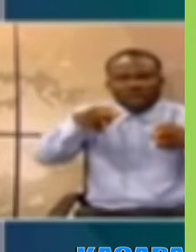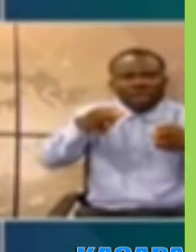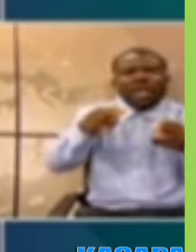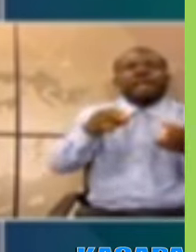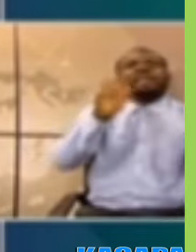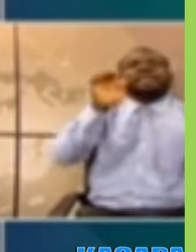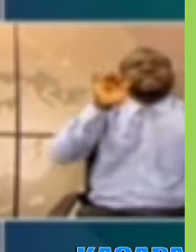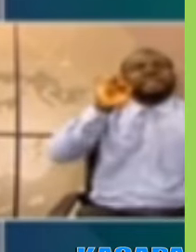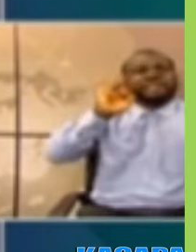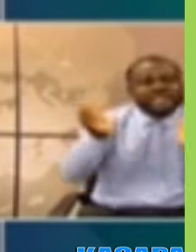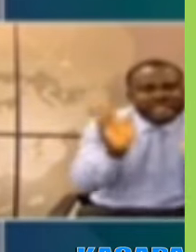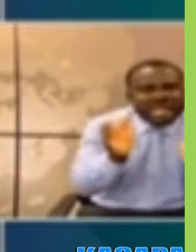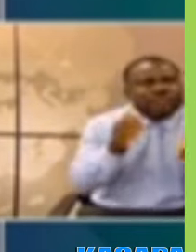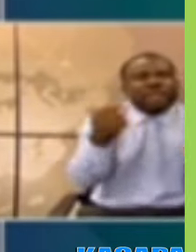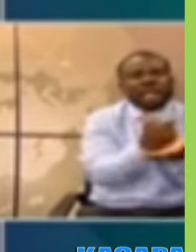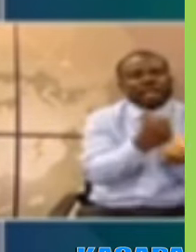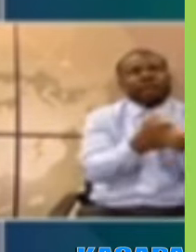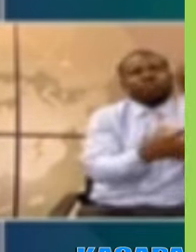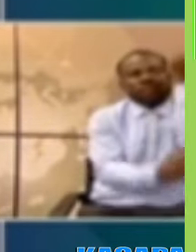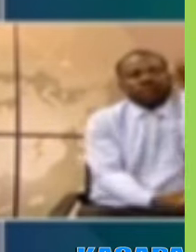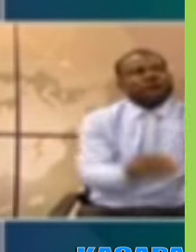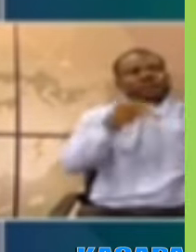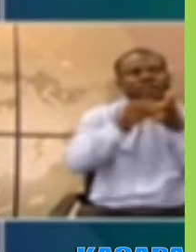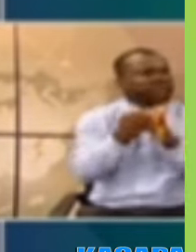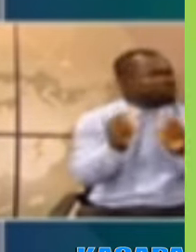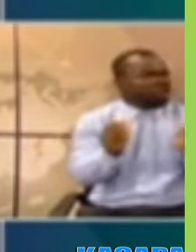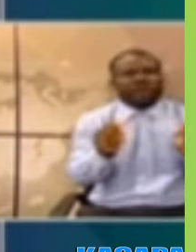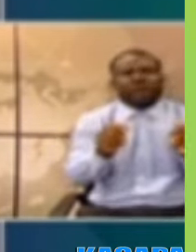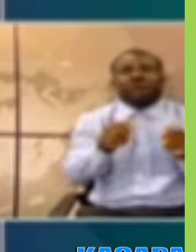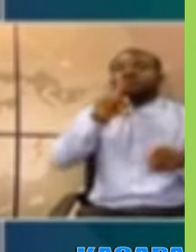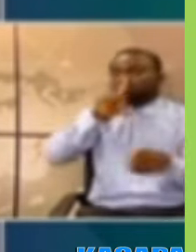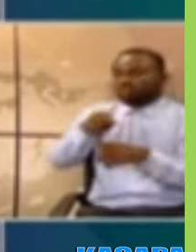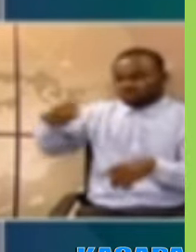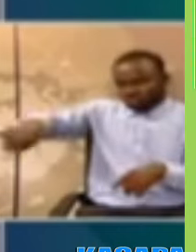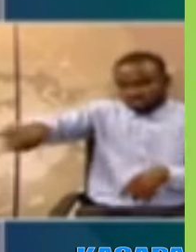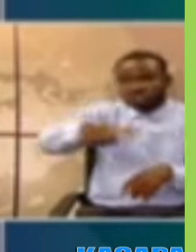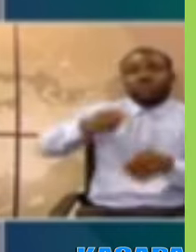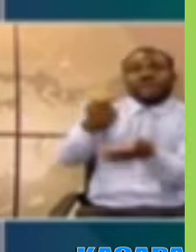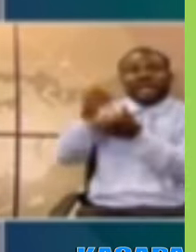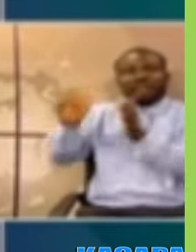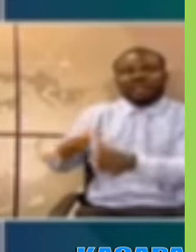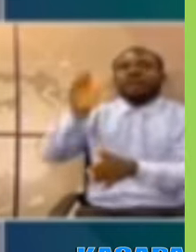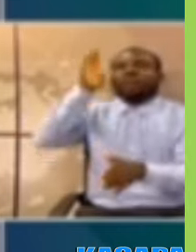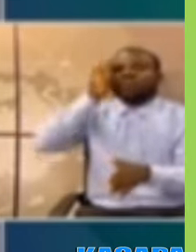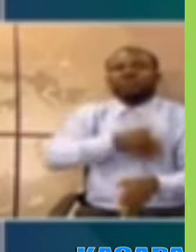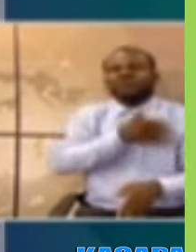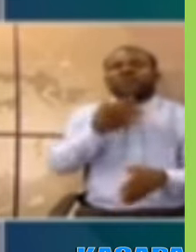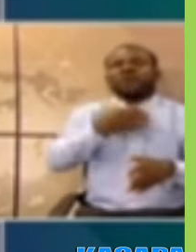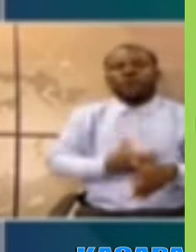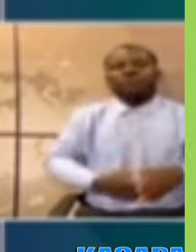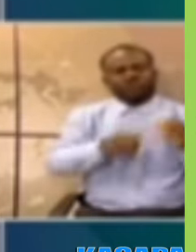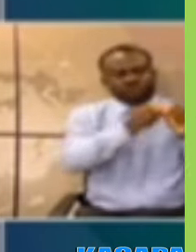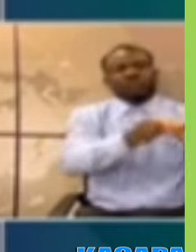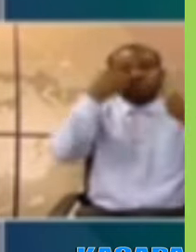for Mohammed Shrimu Debia and combat them with Debia because Penina or two Abaman or say a comedy will play here.